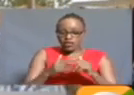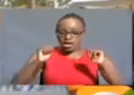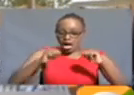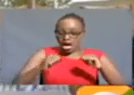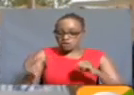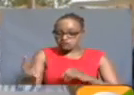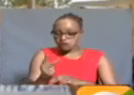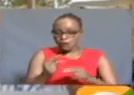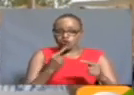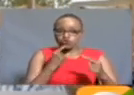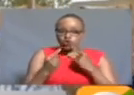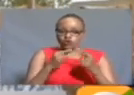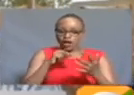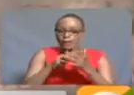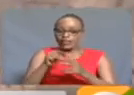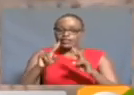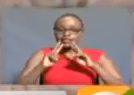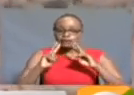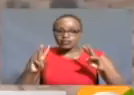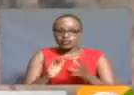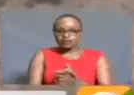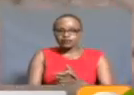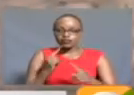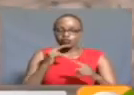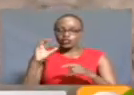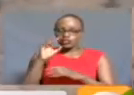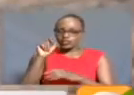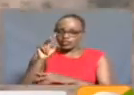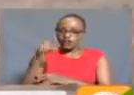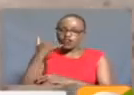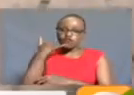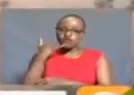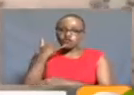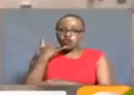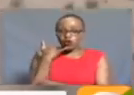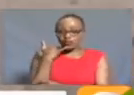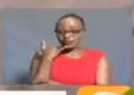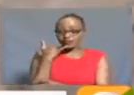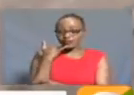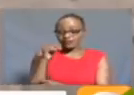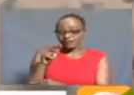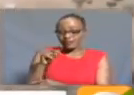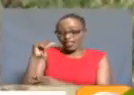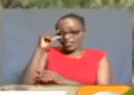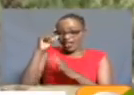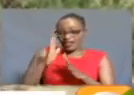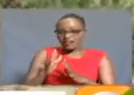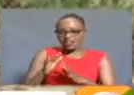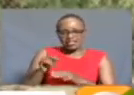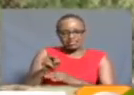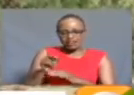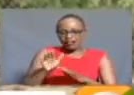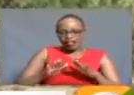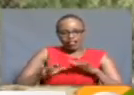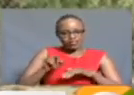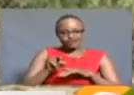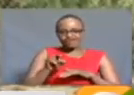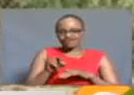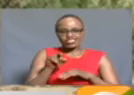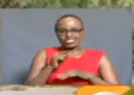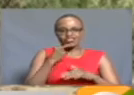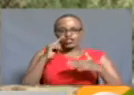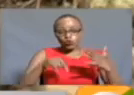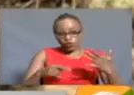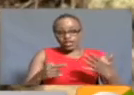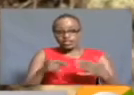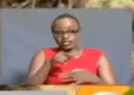na kuwaongelesha. Hiyo inaitwa amani. Speaking to Citizen TV on phone, however, Lonyagapuo has distanced himself from the claims and instead